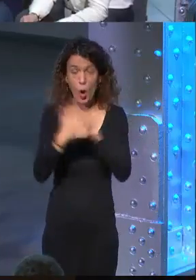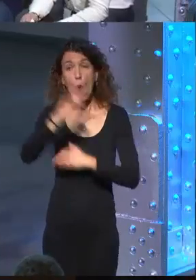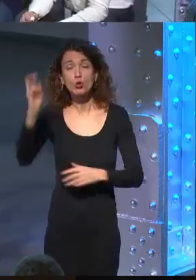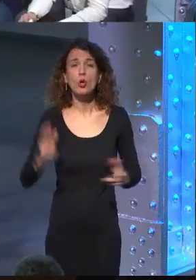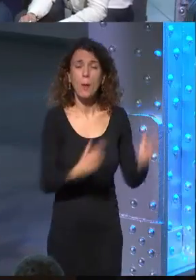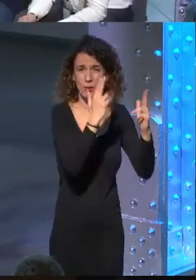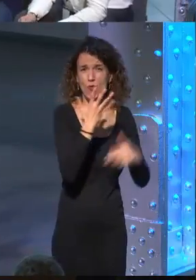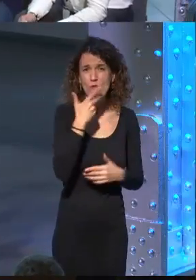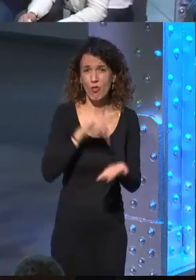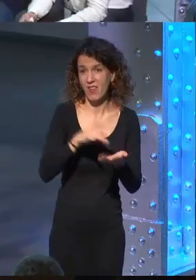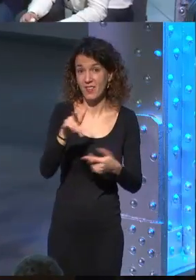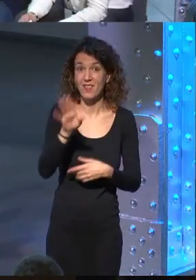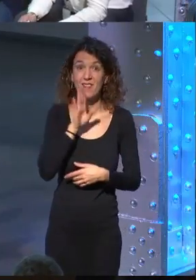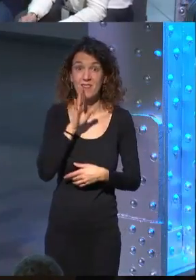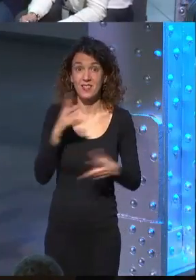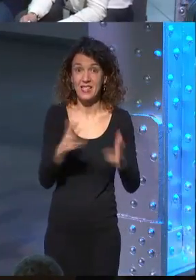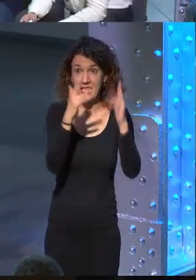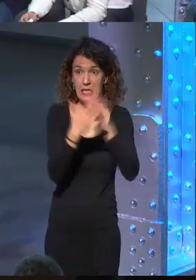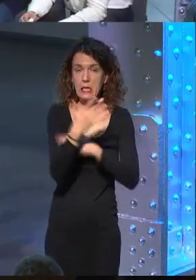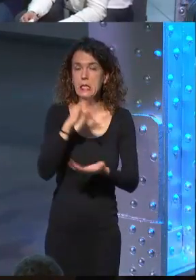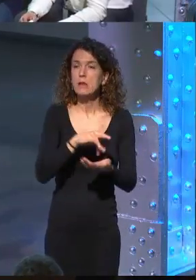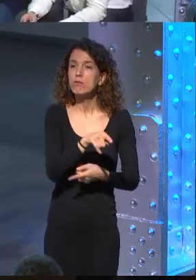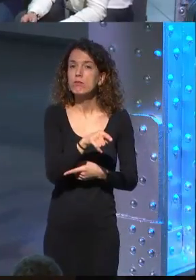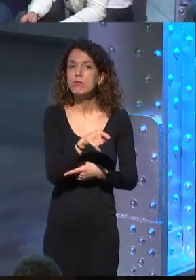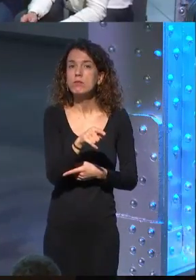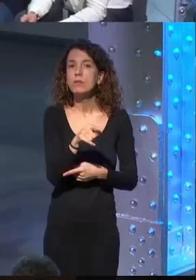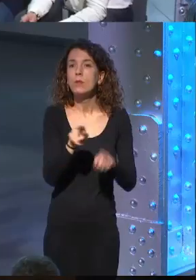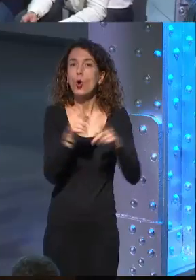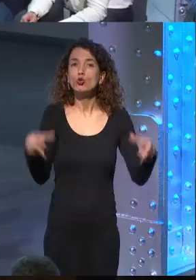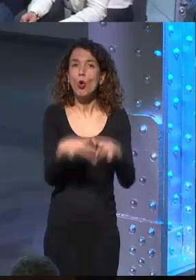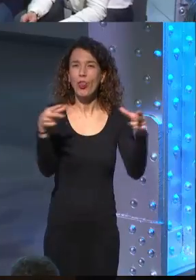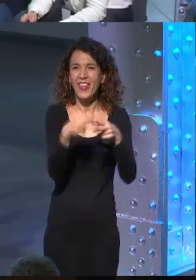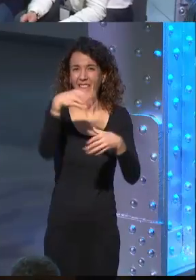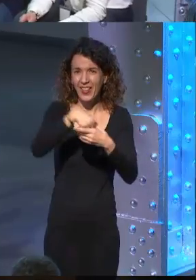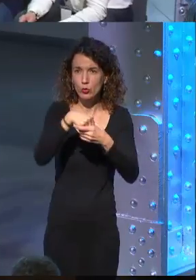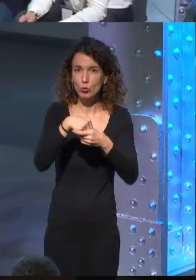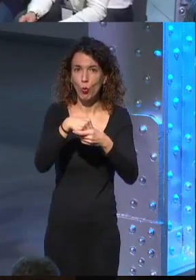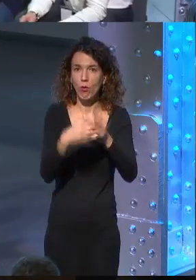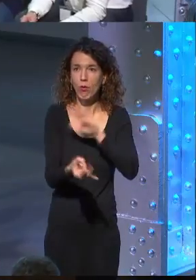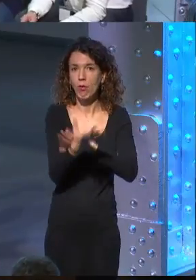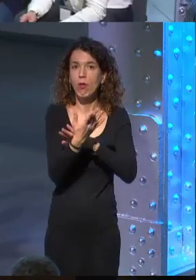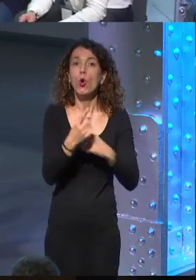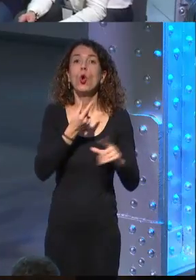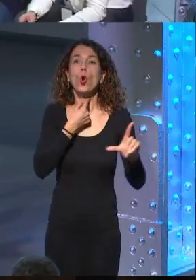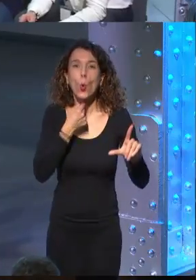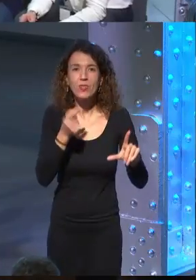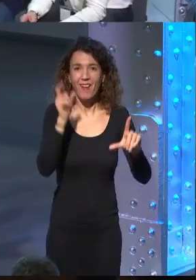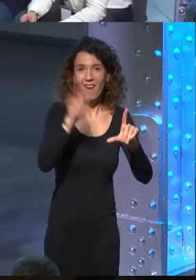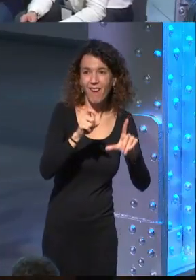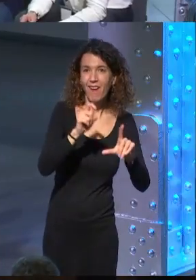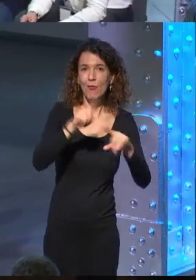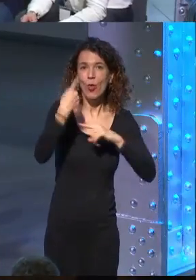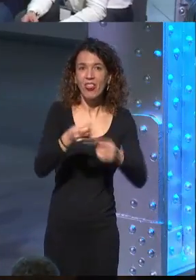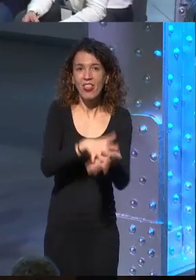at all. There's a chapter of Black Mirror where they set a society that is based